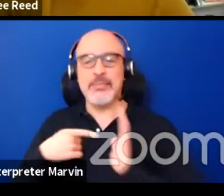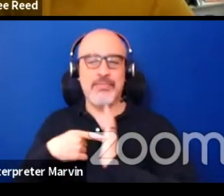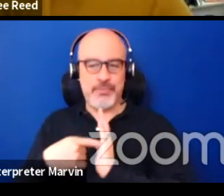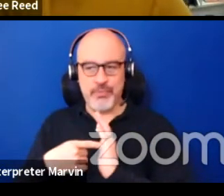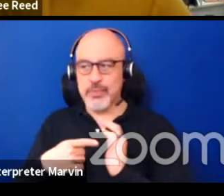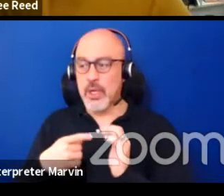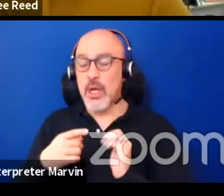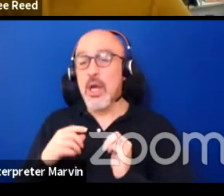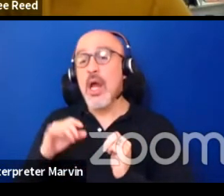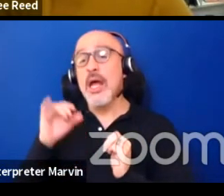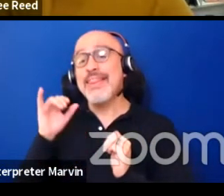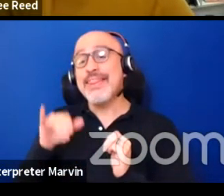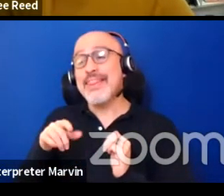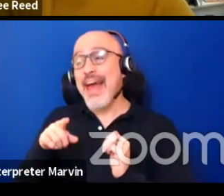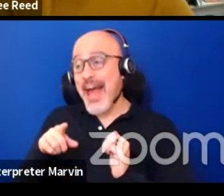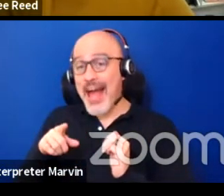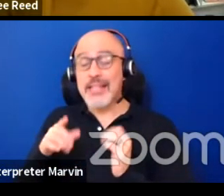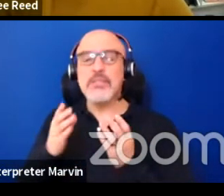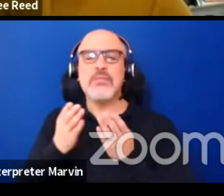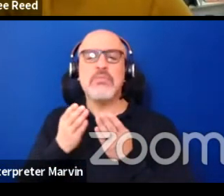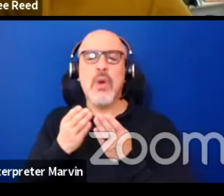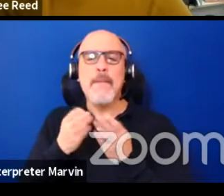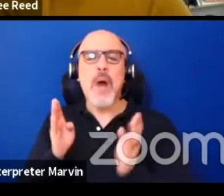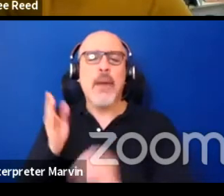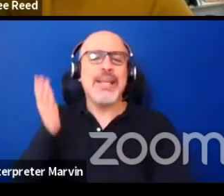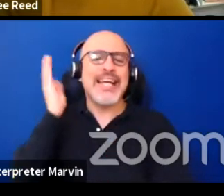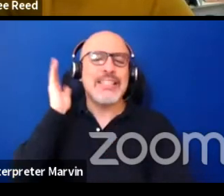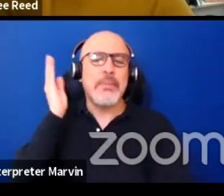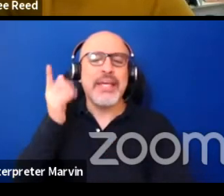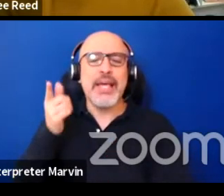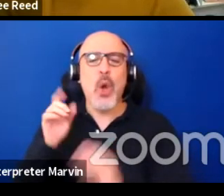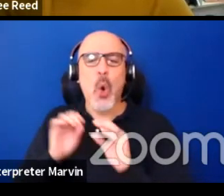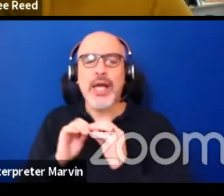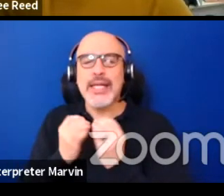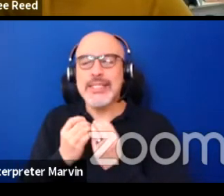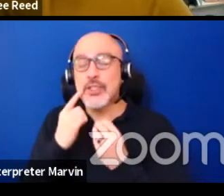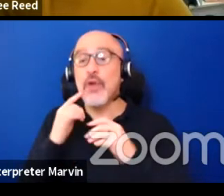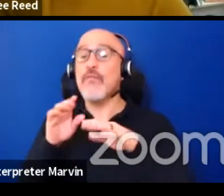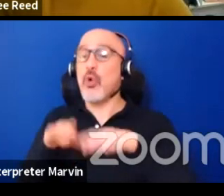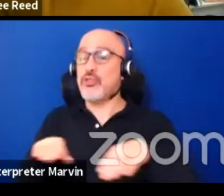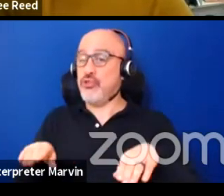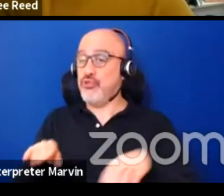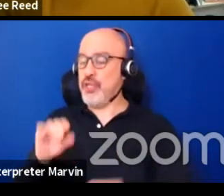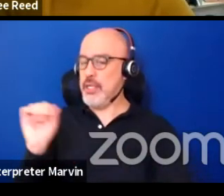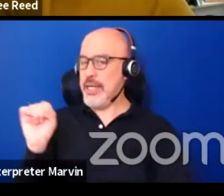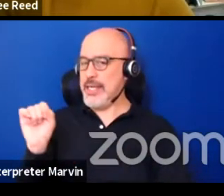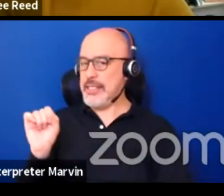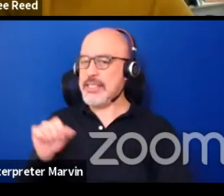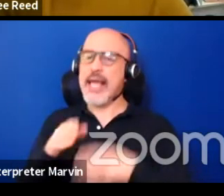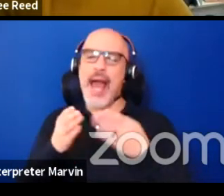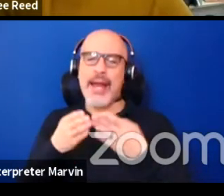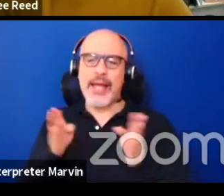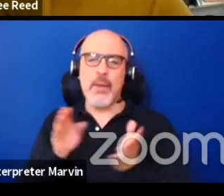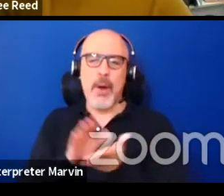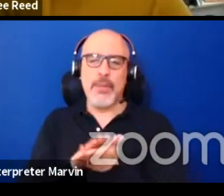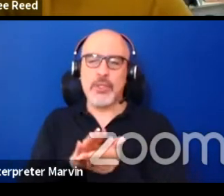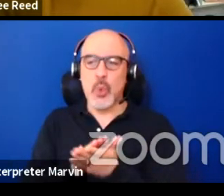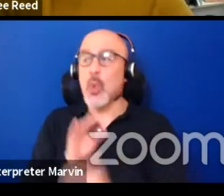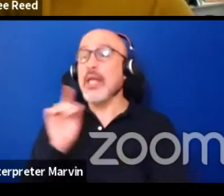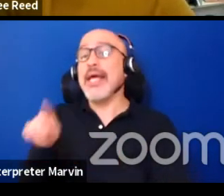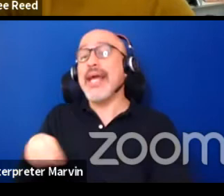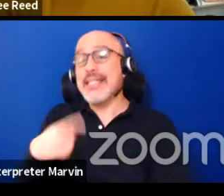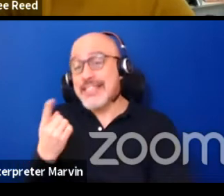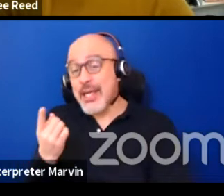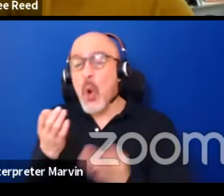which is a public speaking organization for children in Seattle Public Schools. It's the only public speaking class